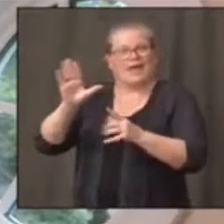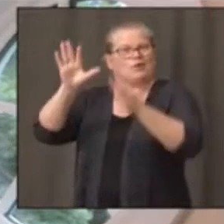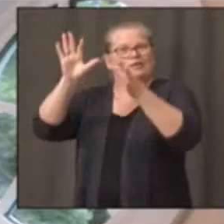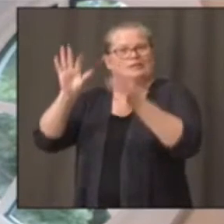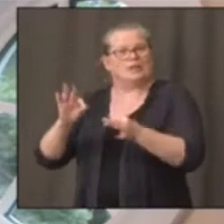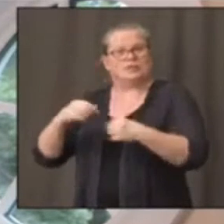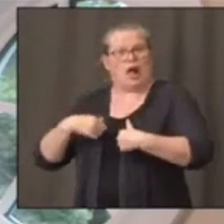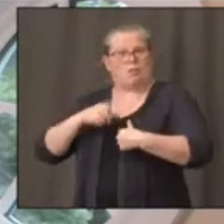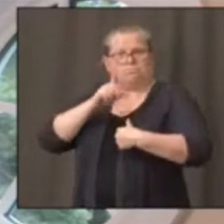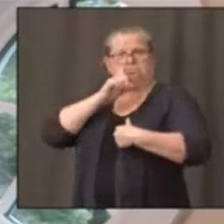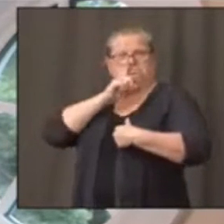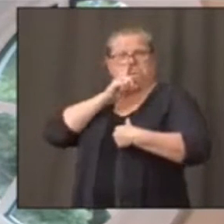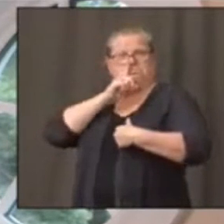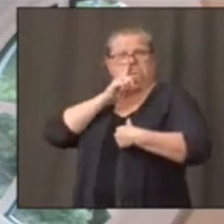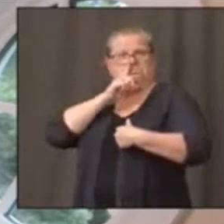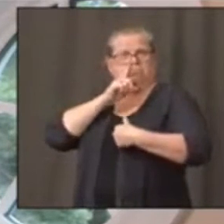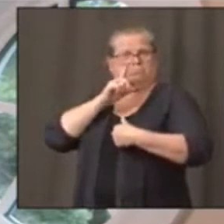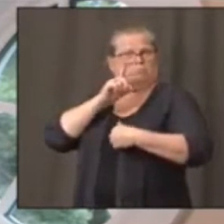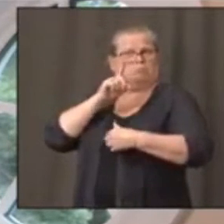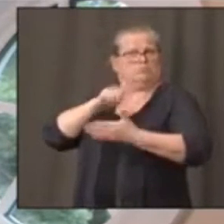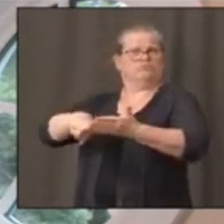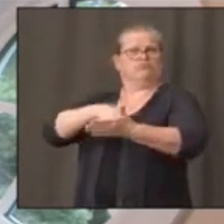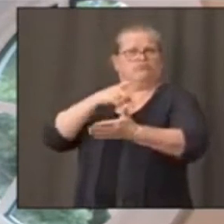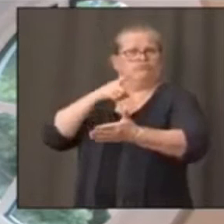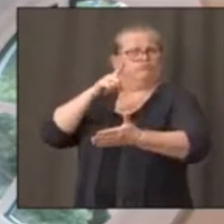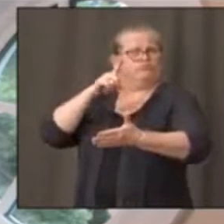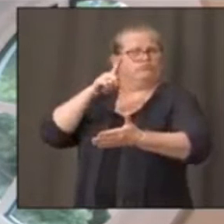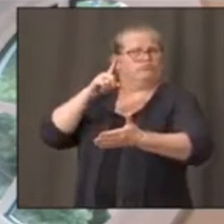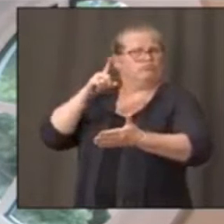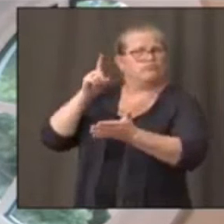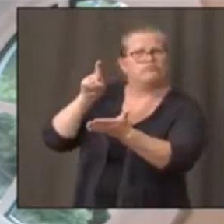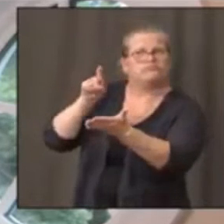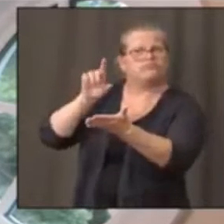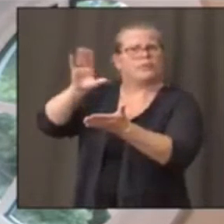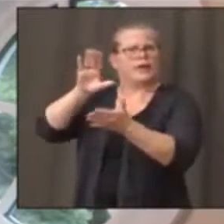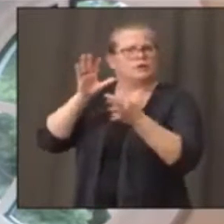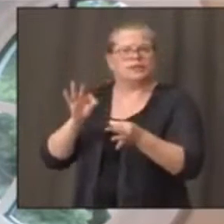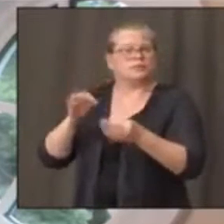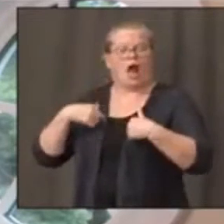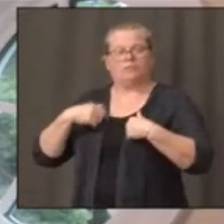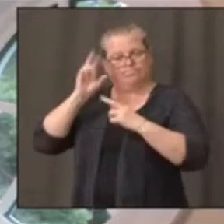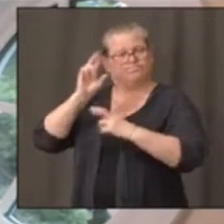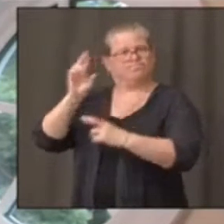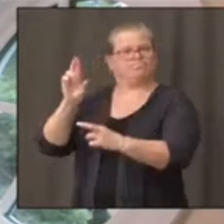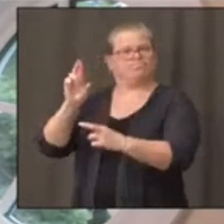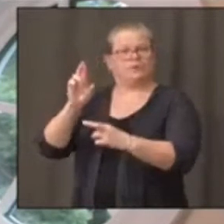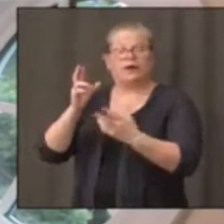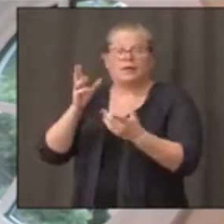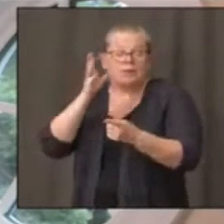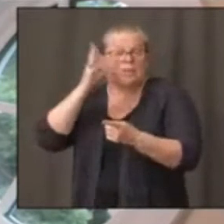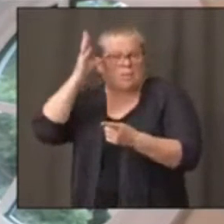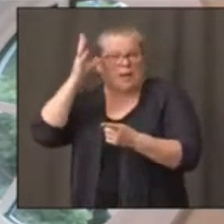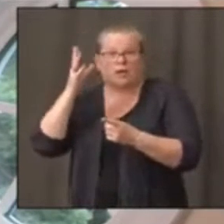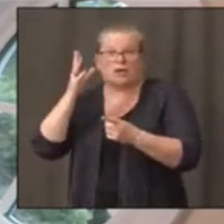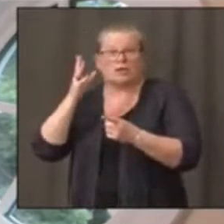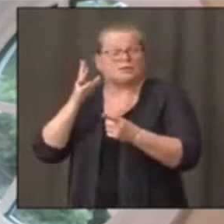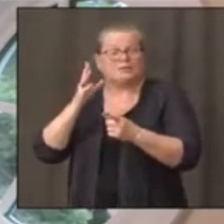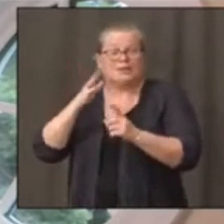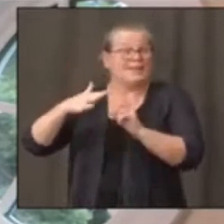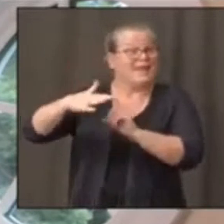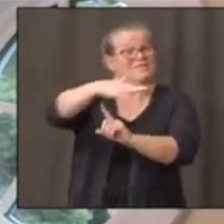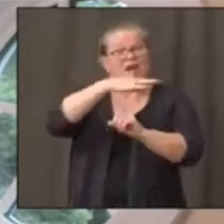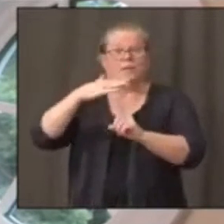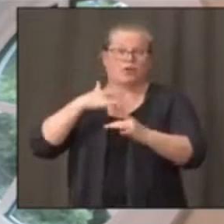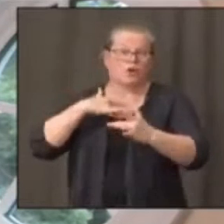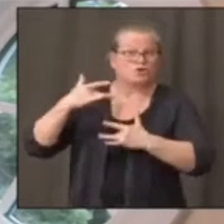are homeschooled on a normal basis, let alone in this environment. I think that parents need to make decisions based on what their